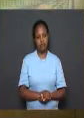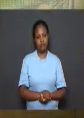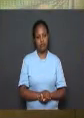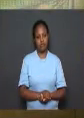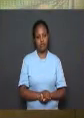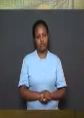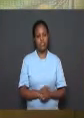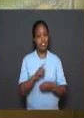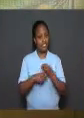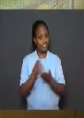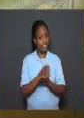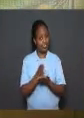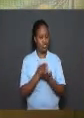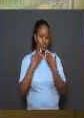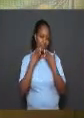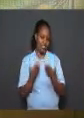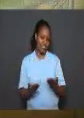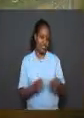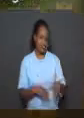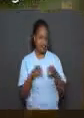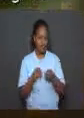Thank you for your participation, students.